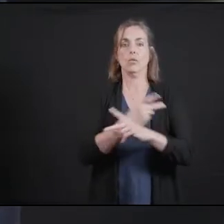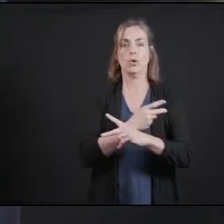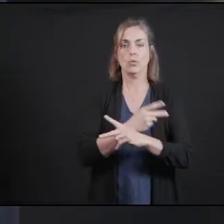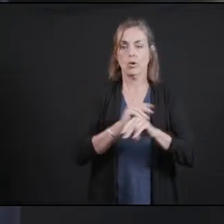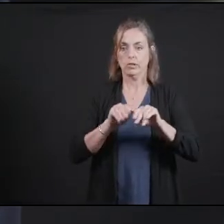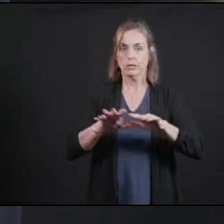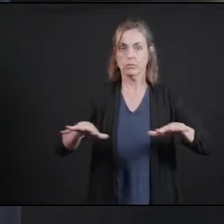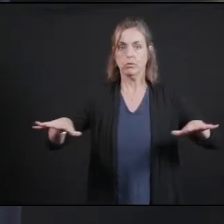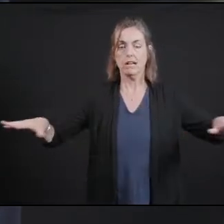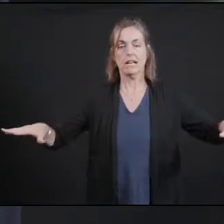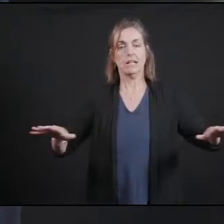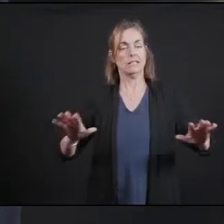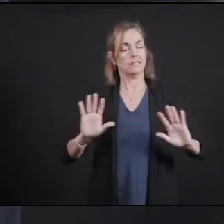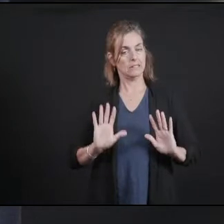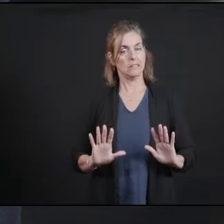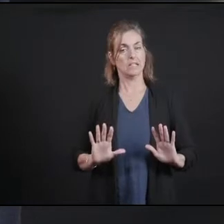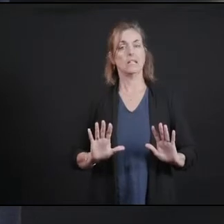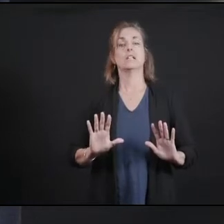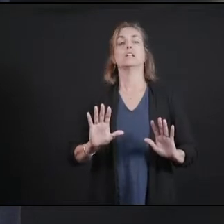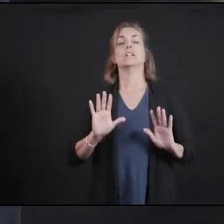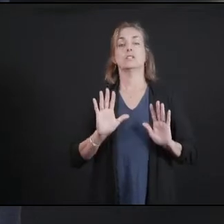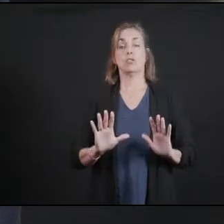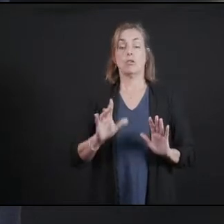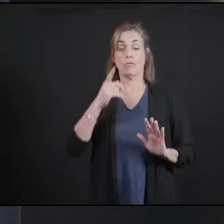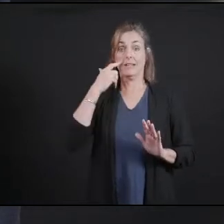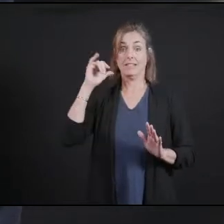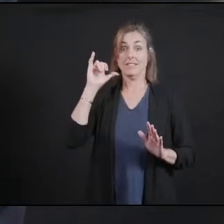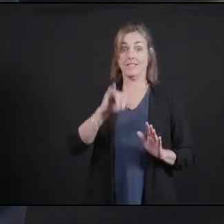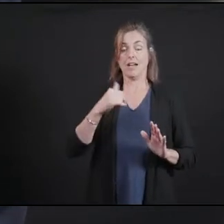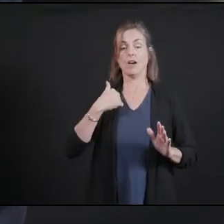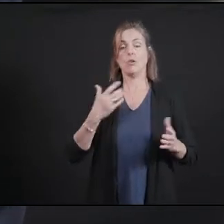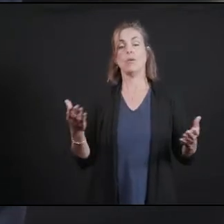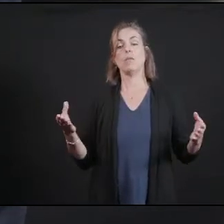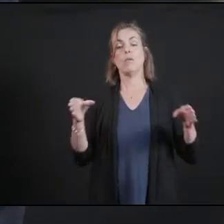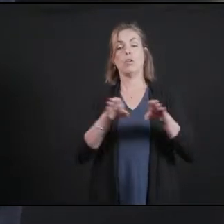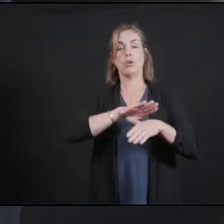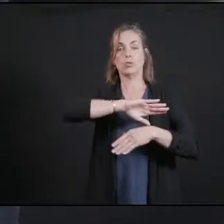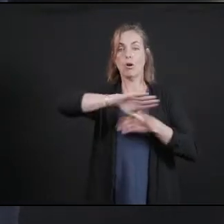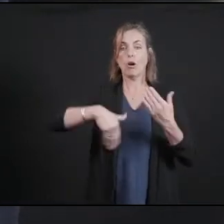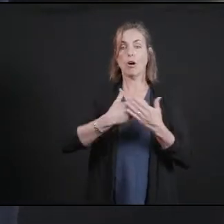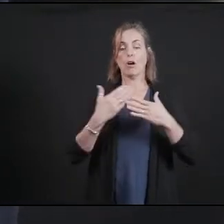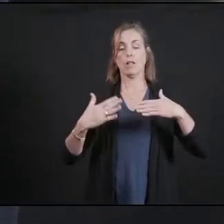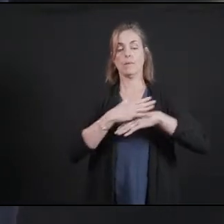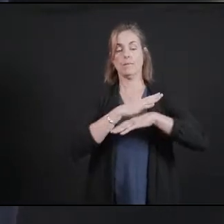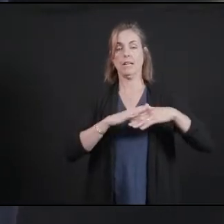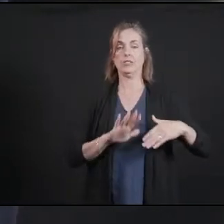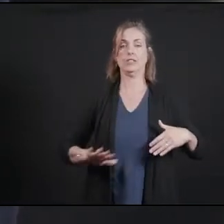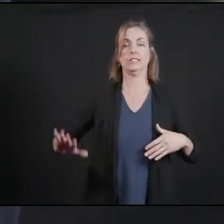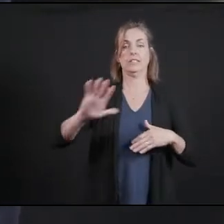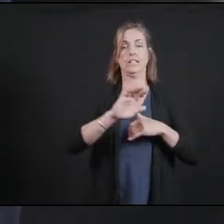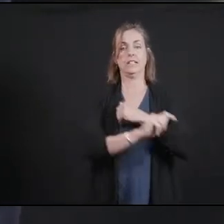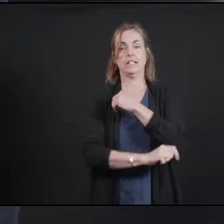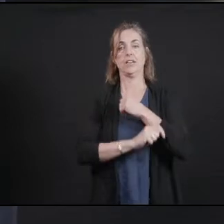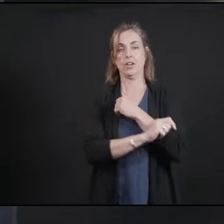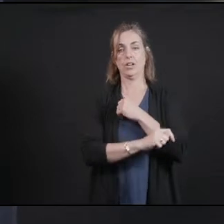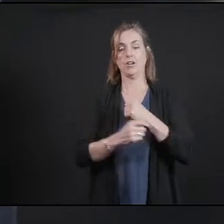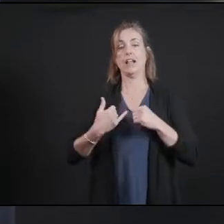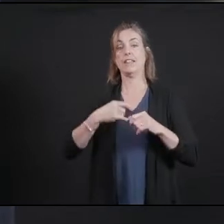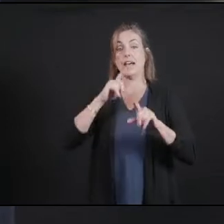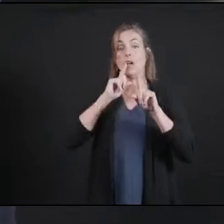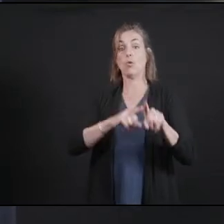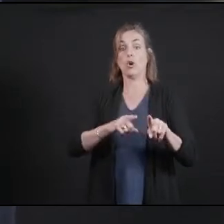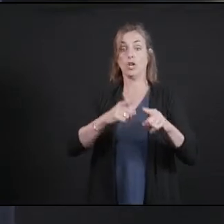3 weeks. We cannot afford to backtrack on this incredible progress that we have made thus